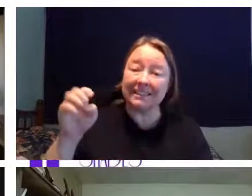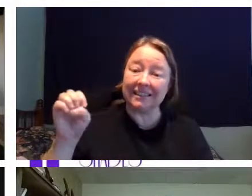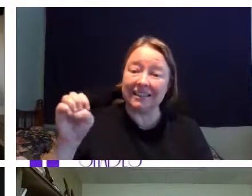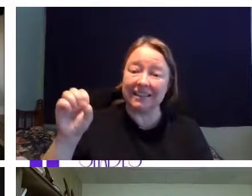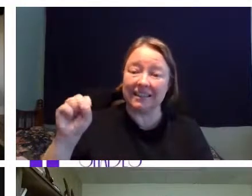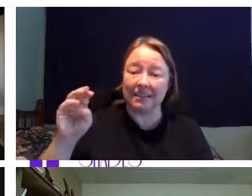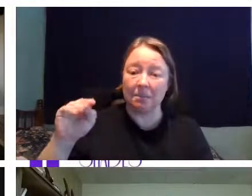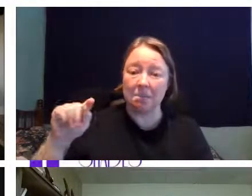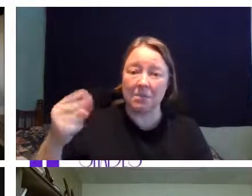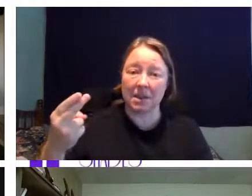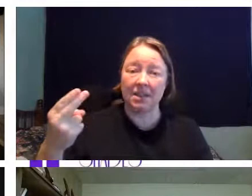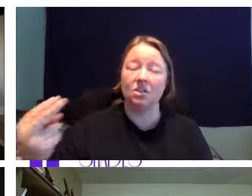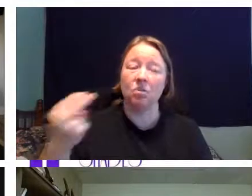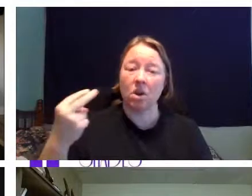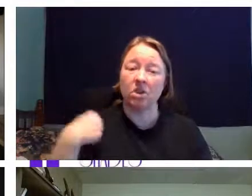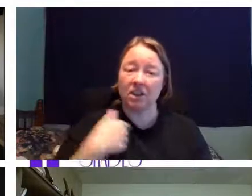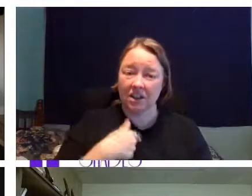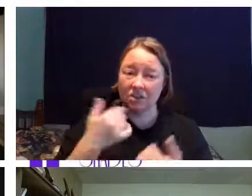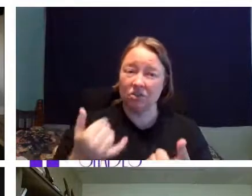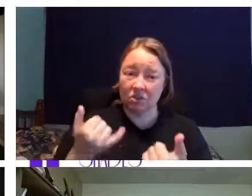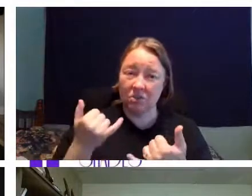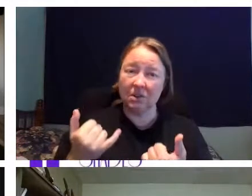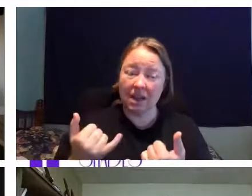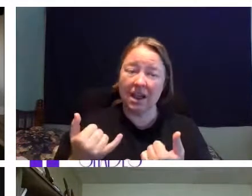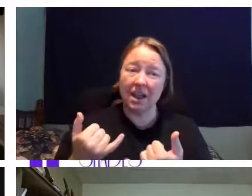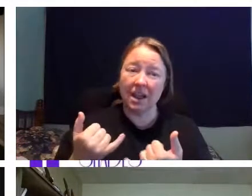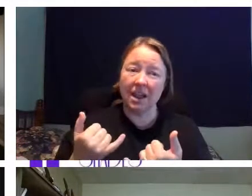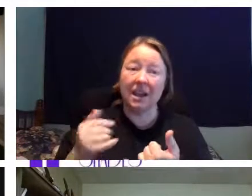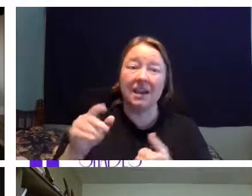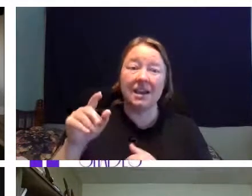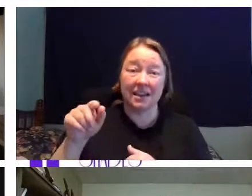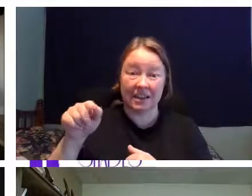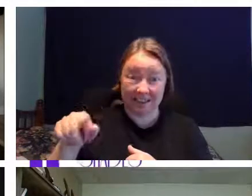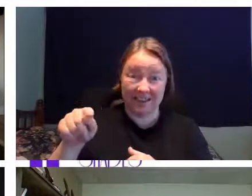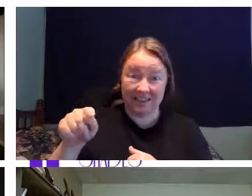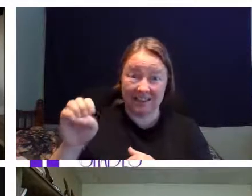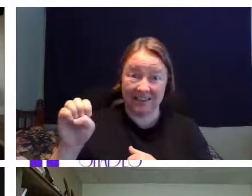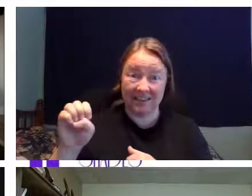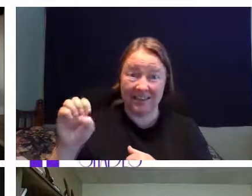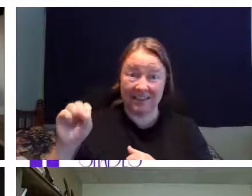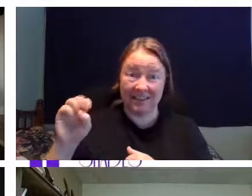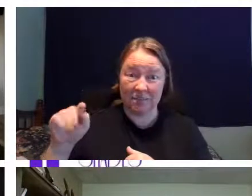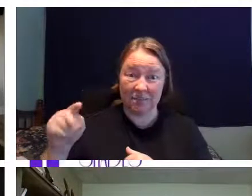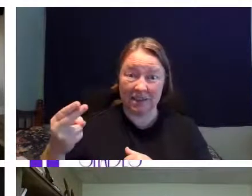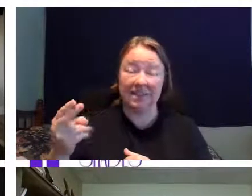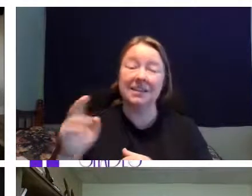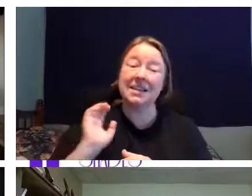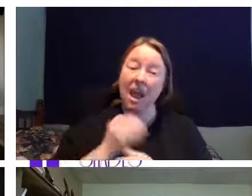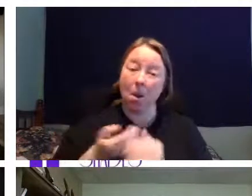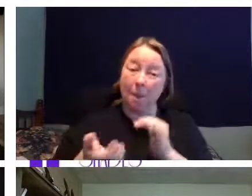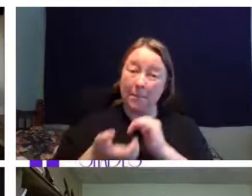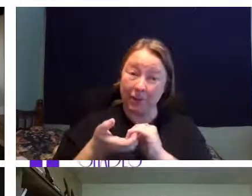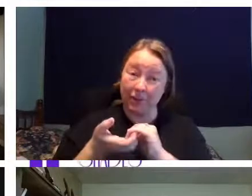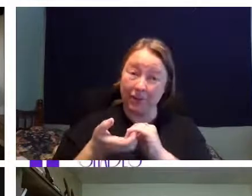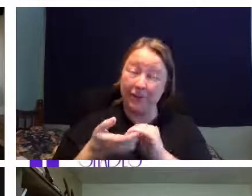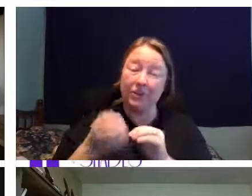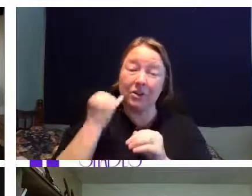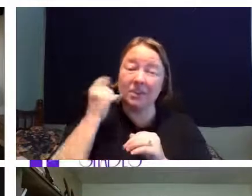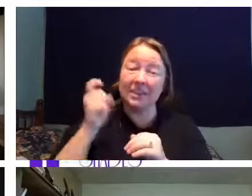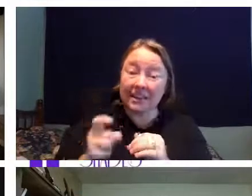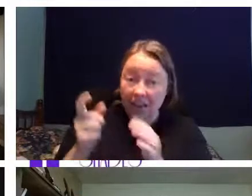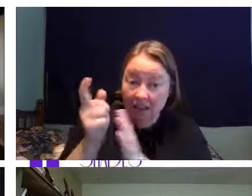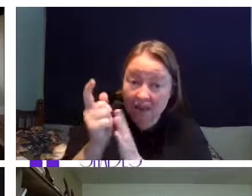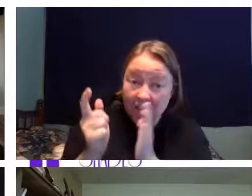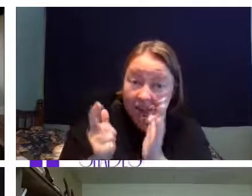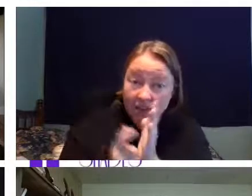who is watching on today. He is one of our partners. So if you need some law, he is